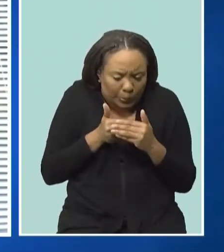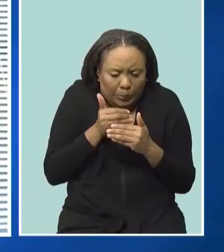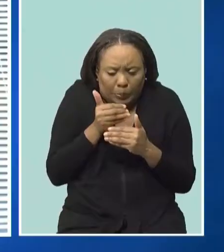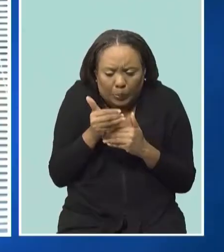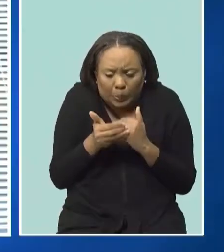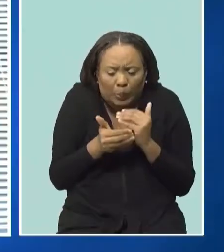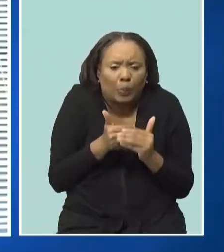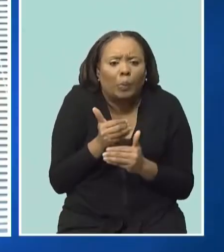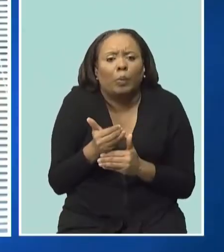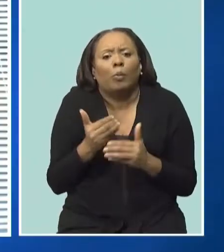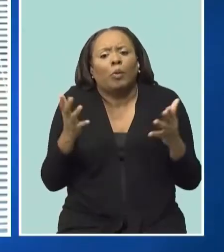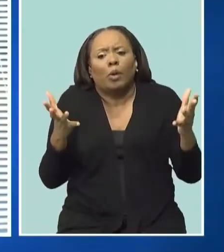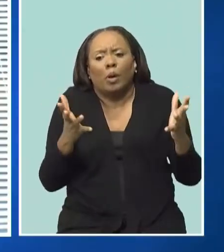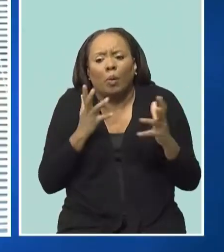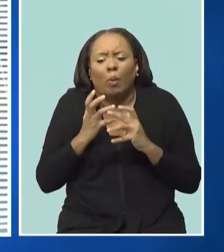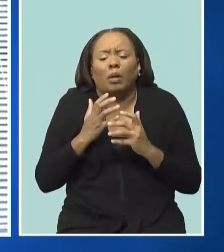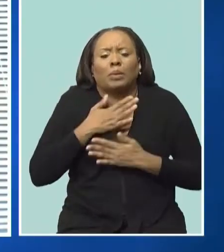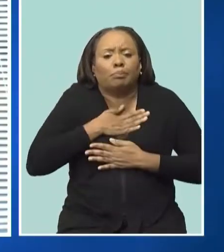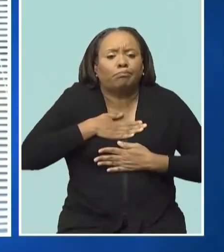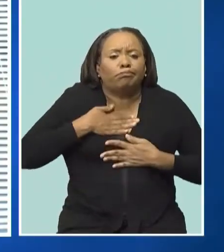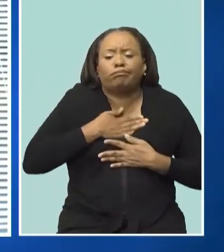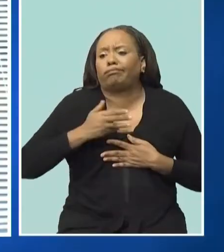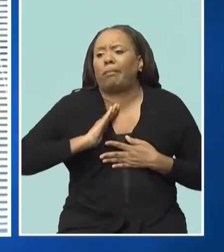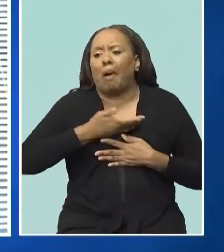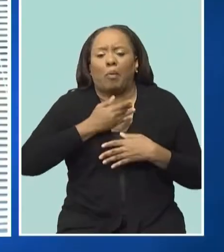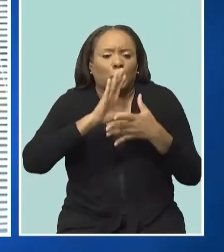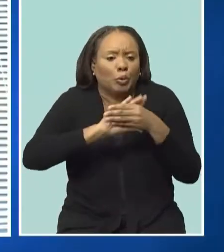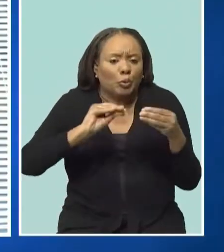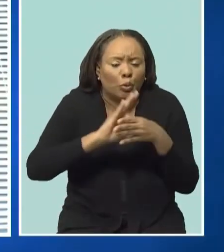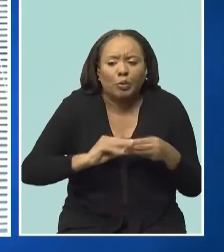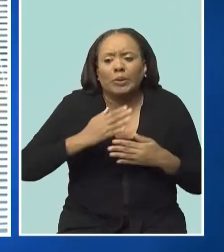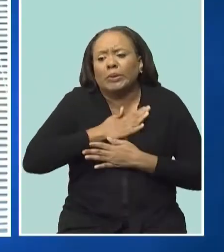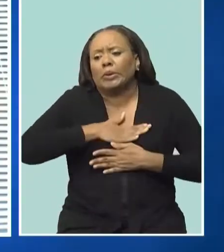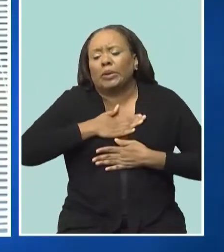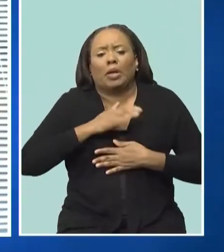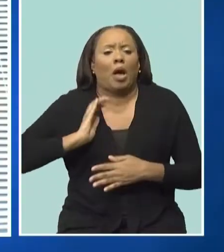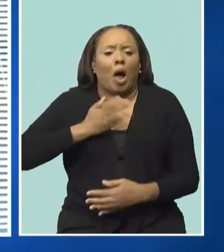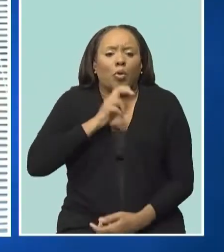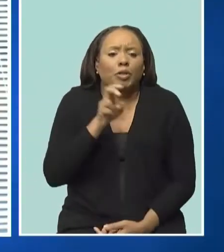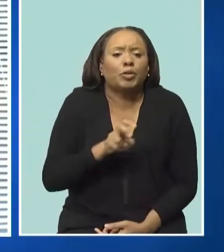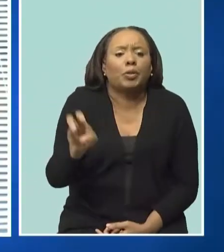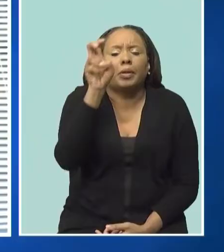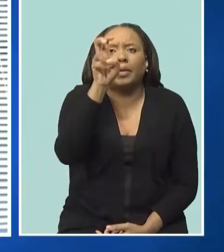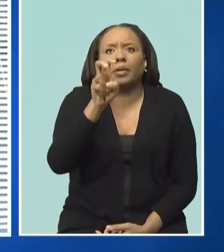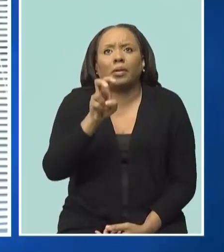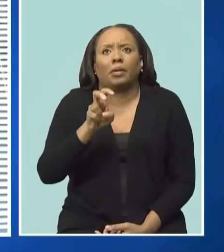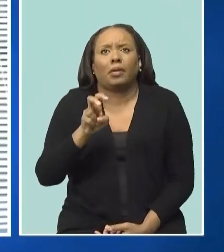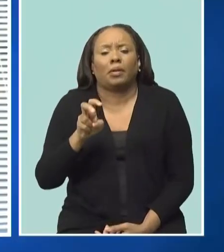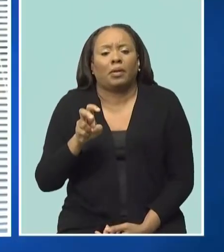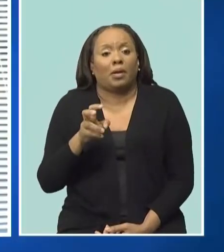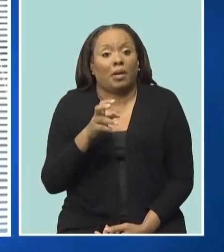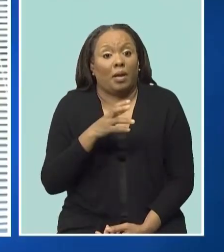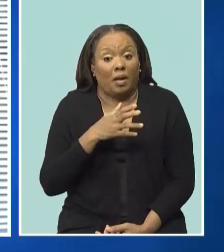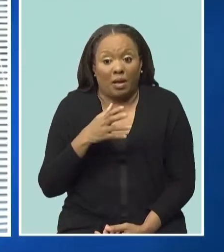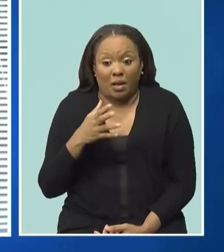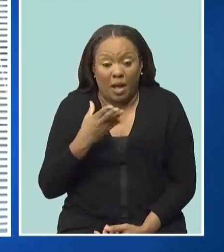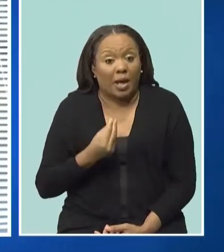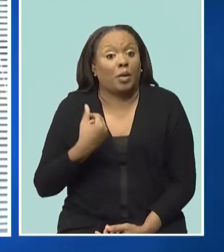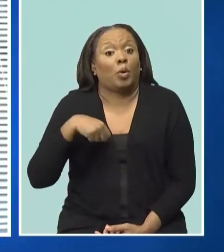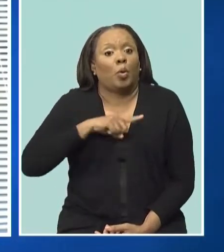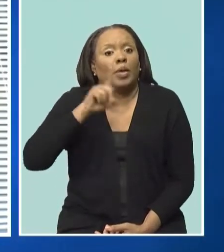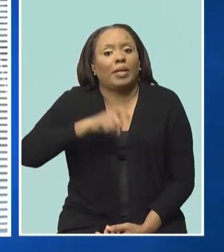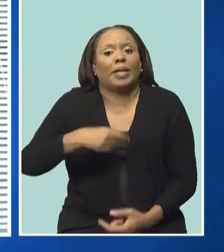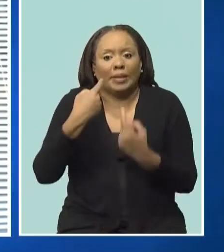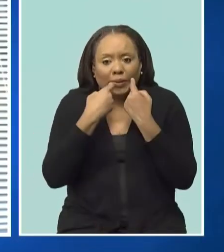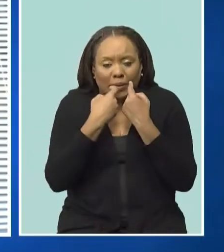appreciate all of that story, appreciate all of that journey. But also, as you said, Pearson, that retelling, because very often our